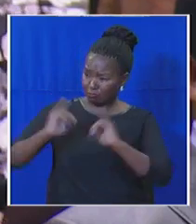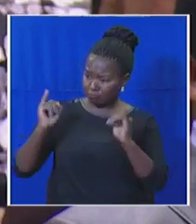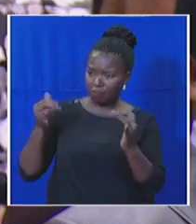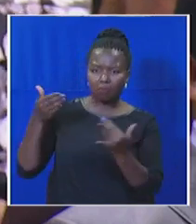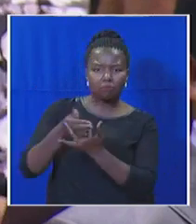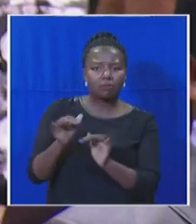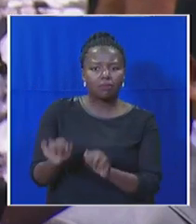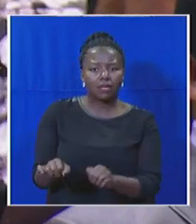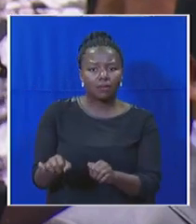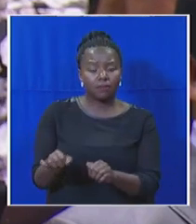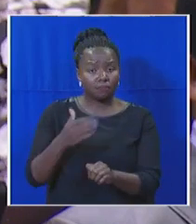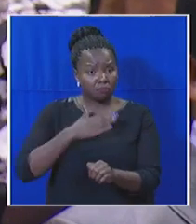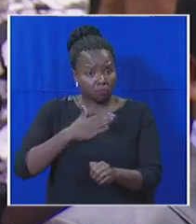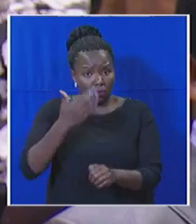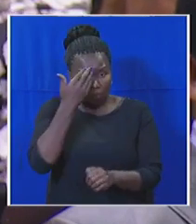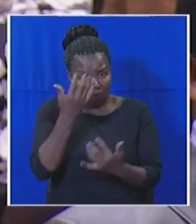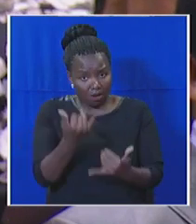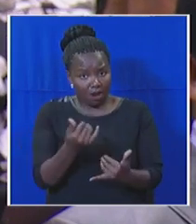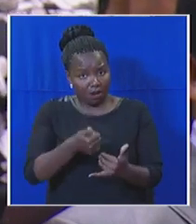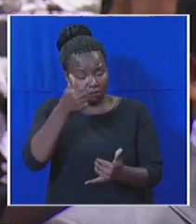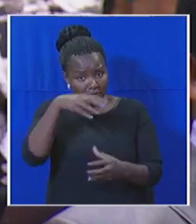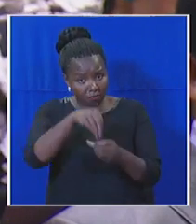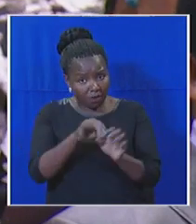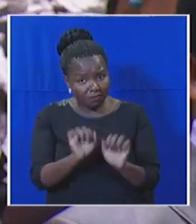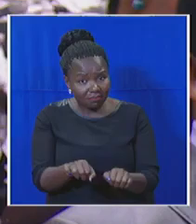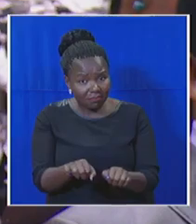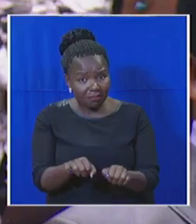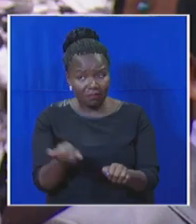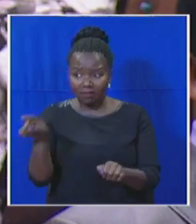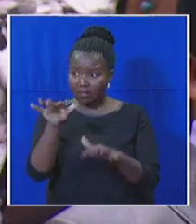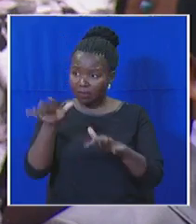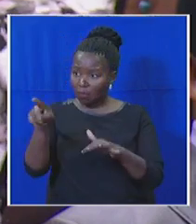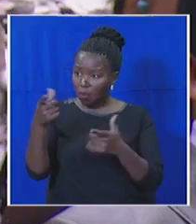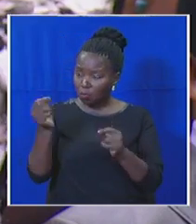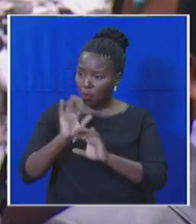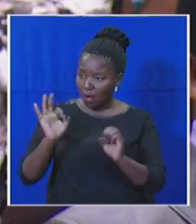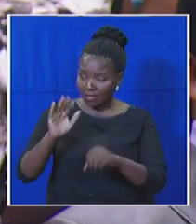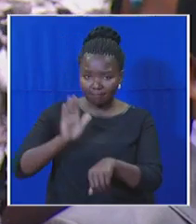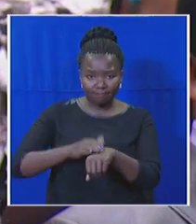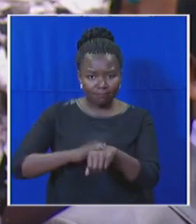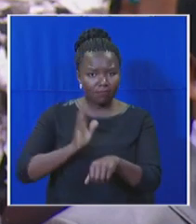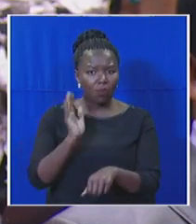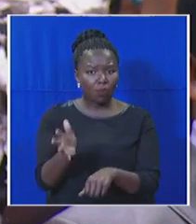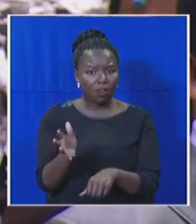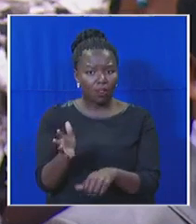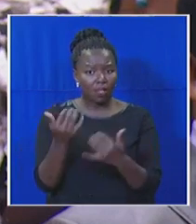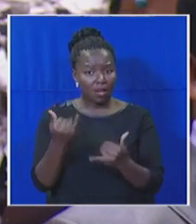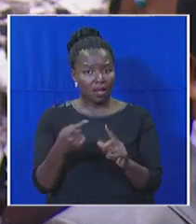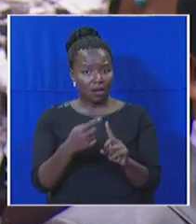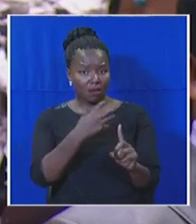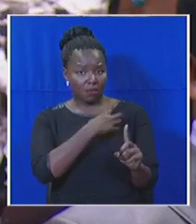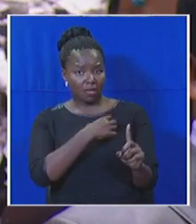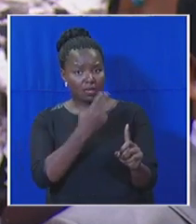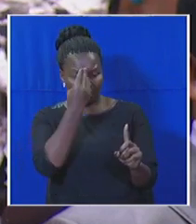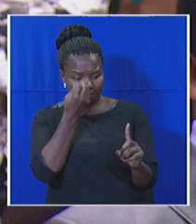there's political will there be political accountability? Will those who fail to act be punished? And maybe starting with the Minister of Water and Sanitation, who